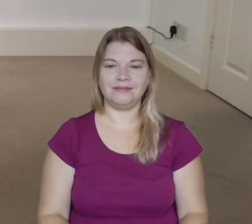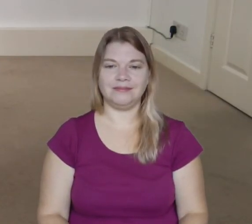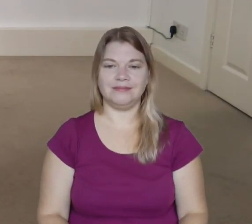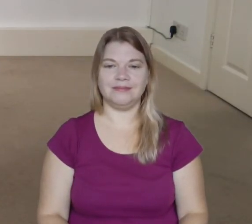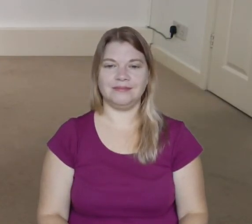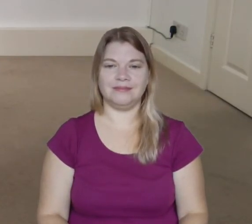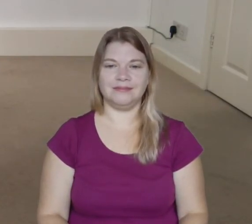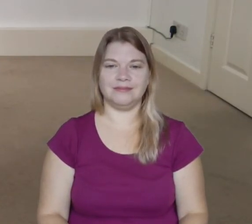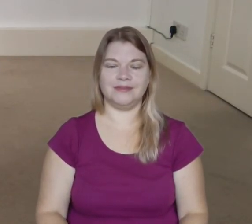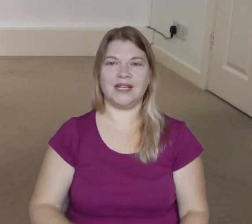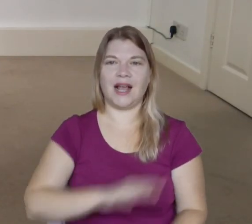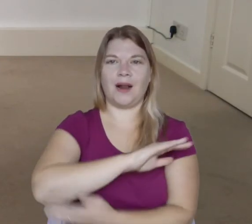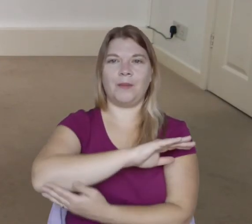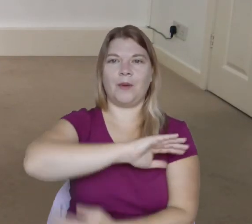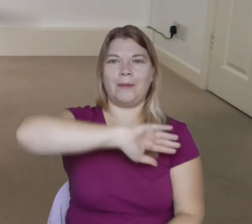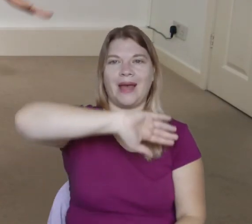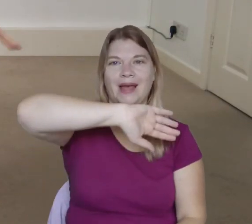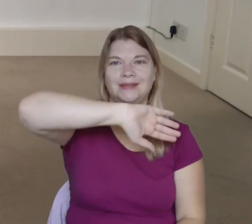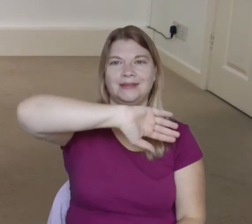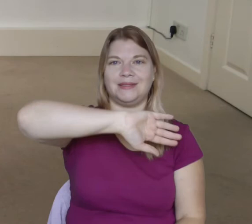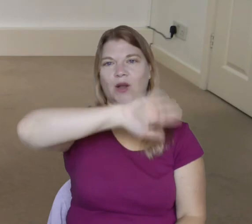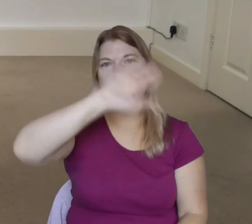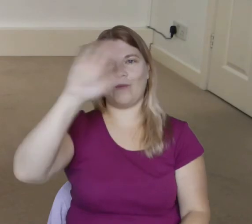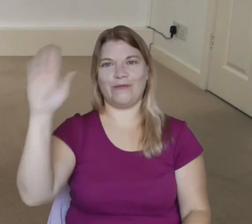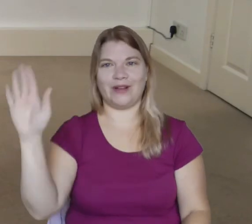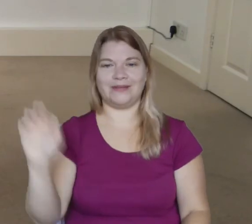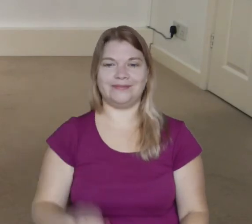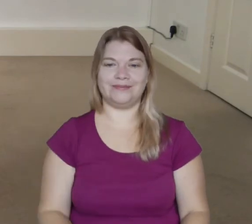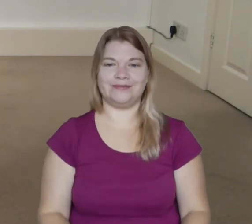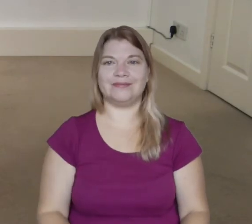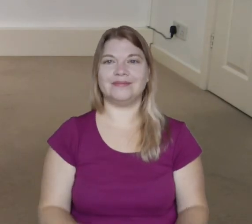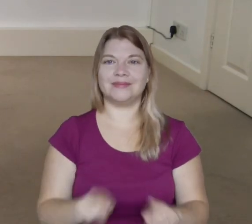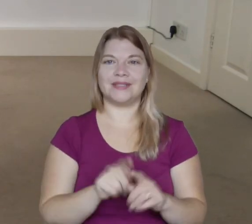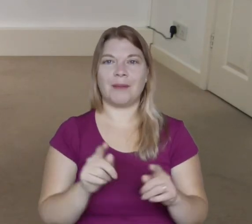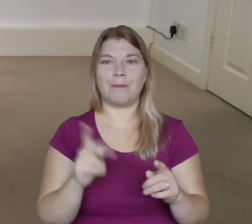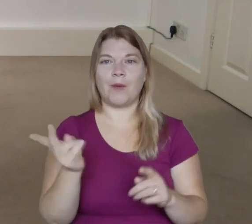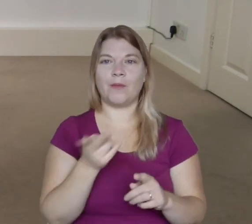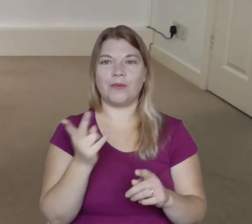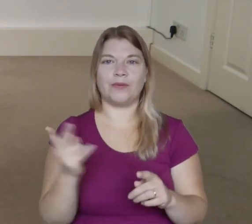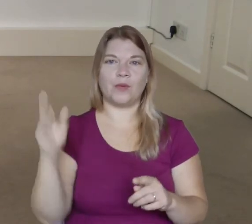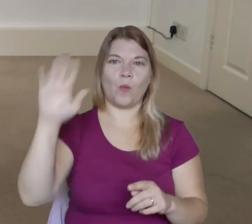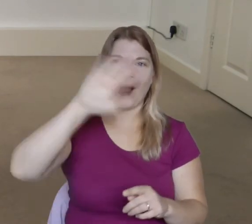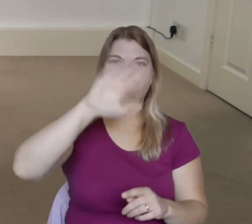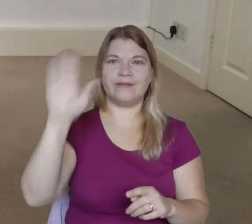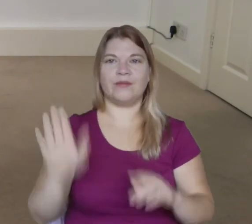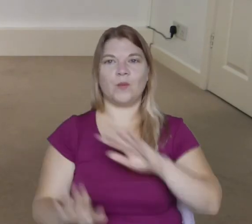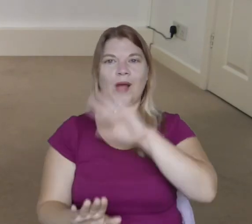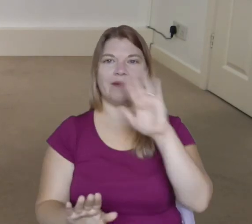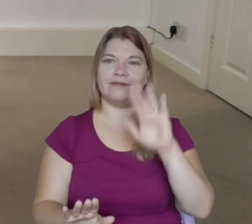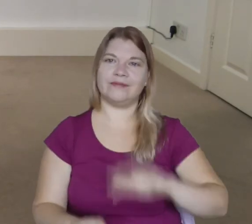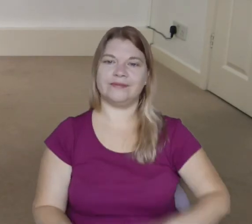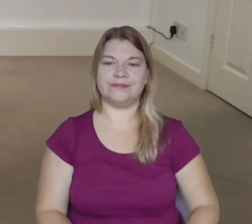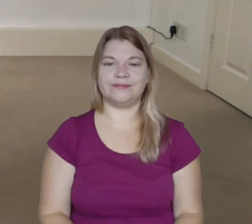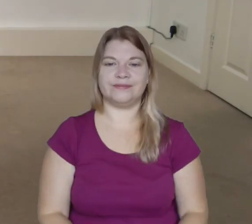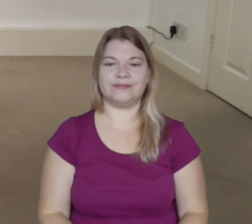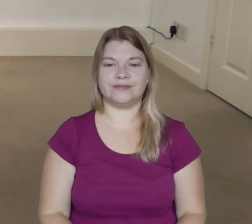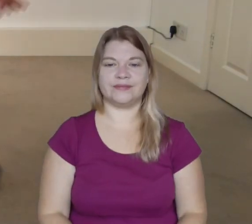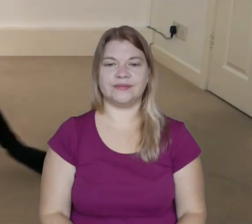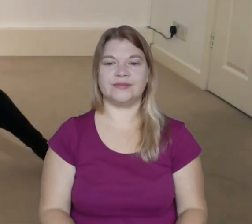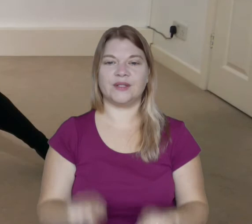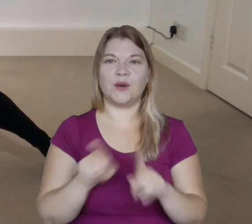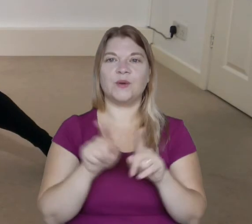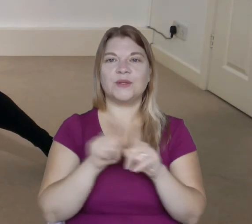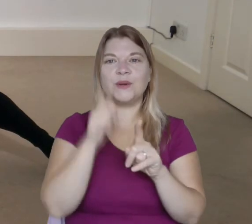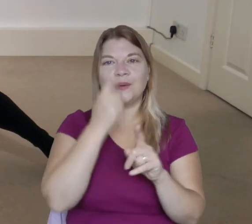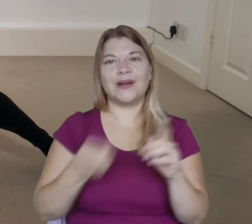then let my elbow bend as my arm comes over the head. And then I do that on the other arm, wave. And with that one as well, you can add